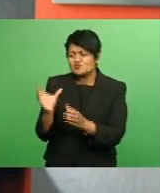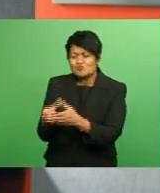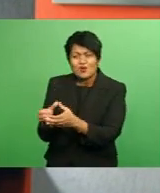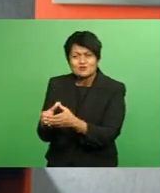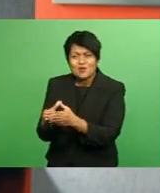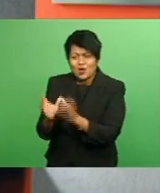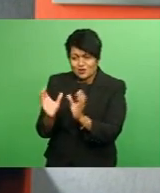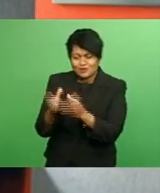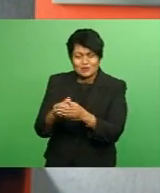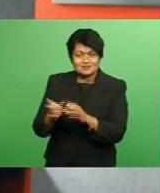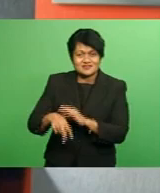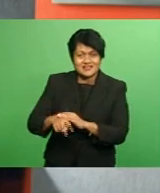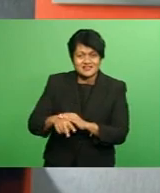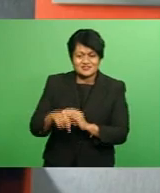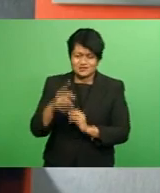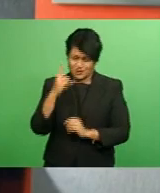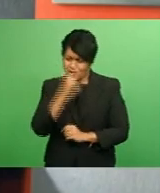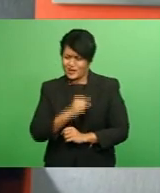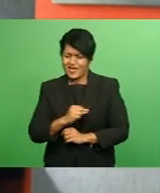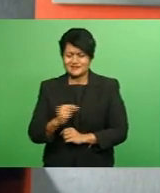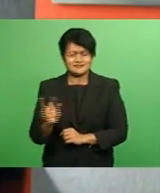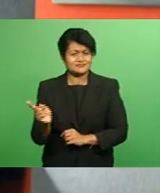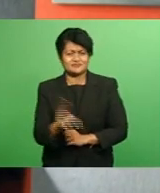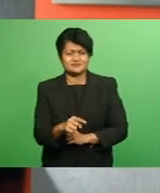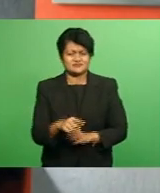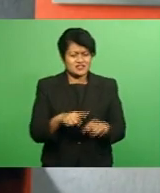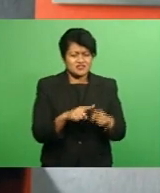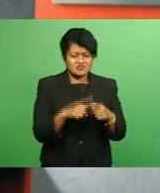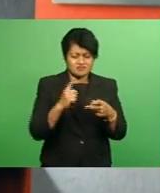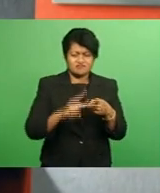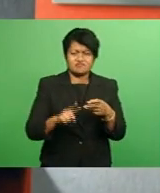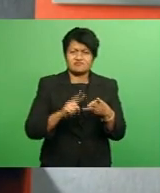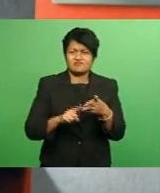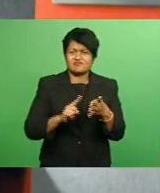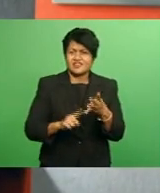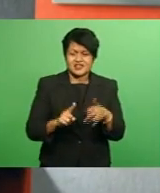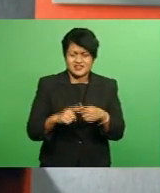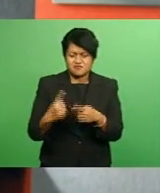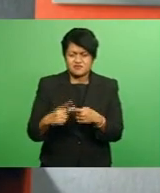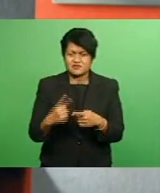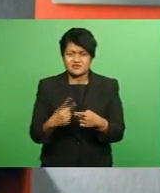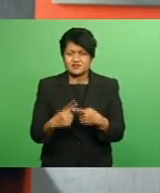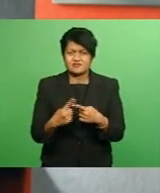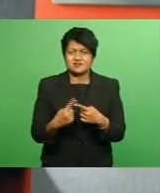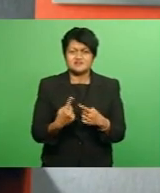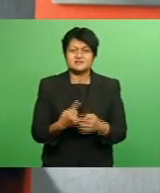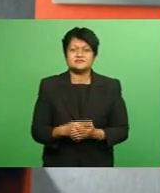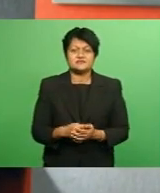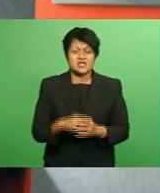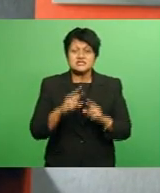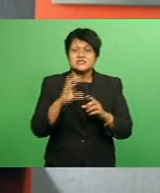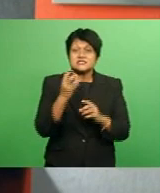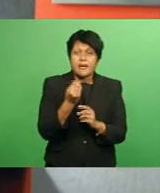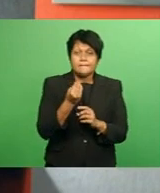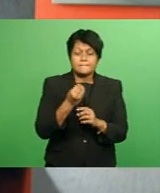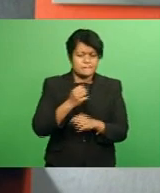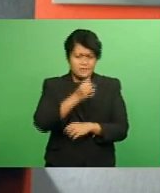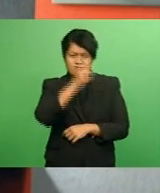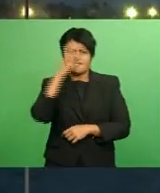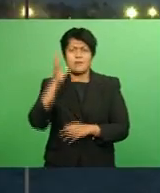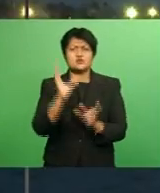to. For example, Jaw Droppers, Desi Divas, you've got the Team Jokers and Chum Chum dance groups. So it's going to be really something